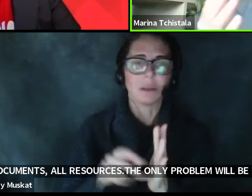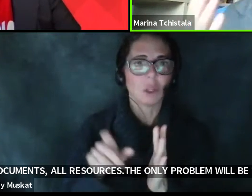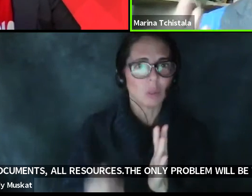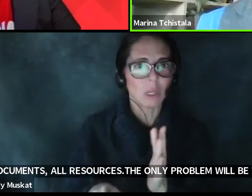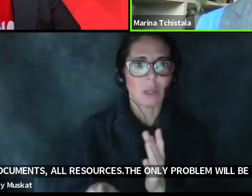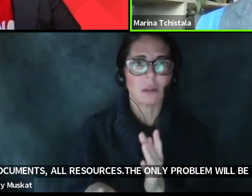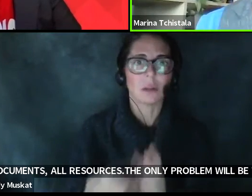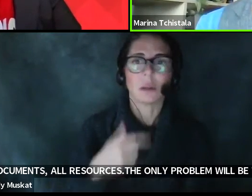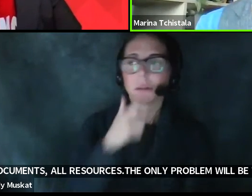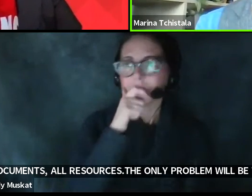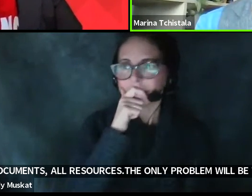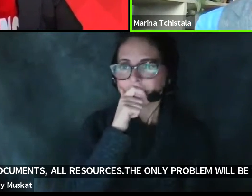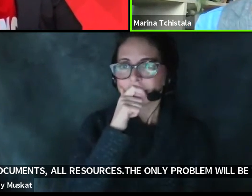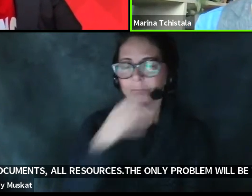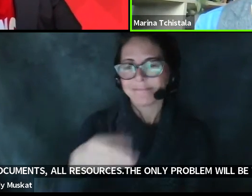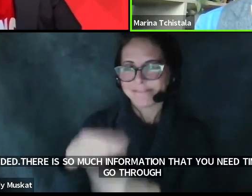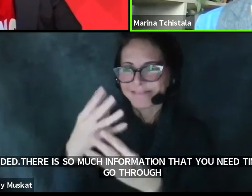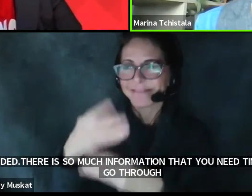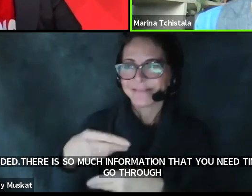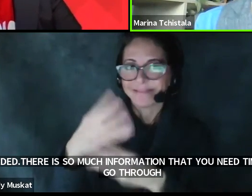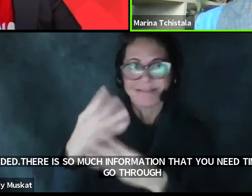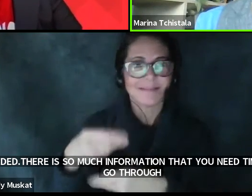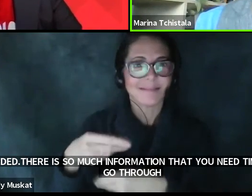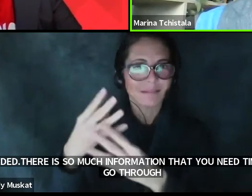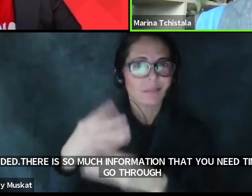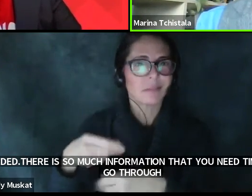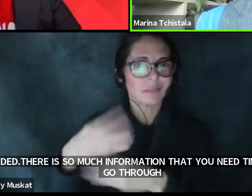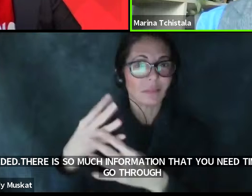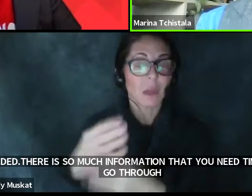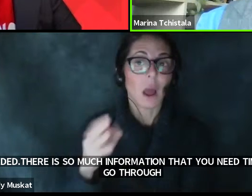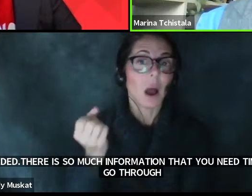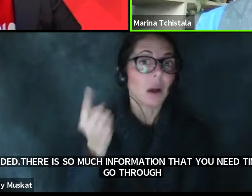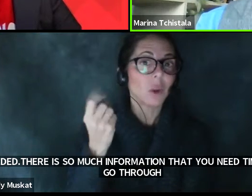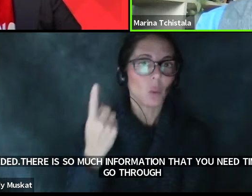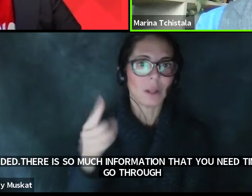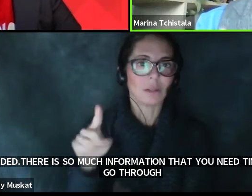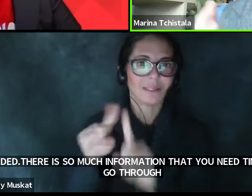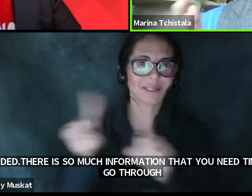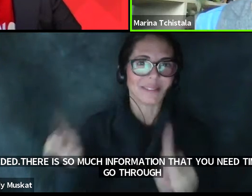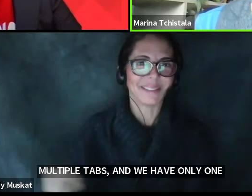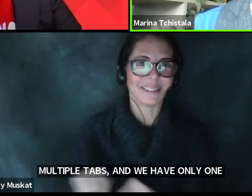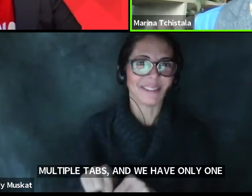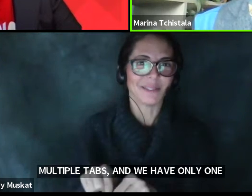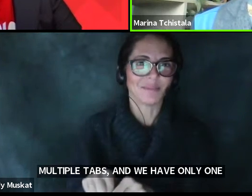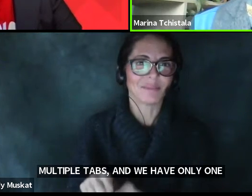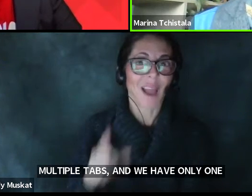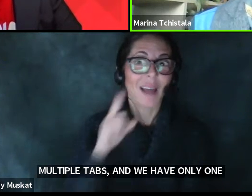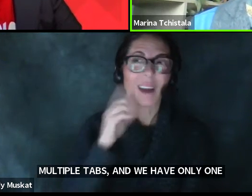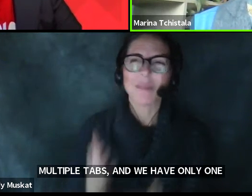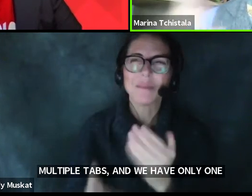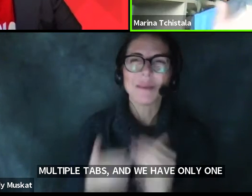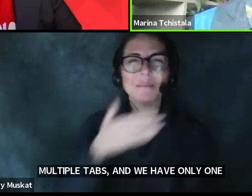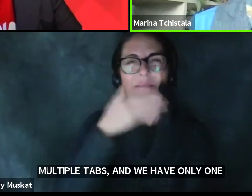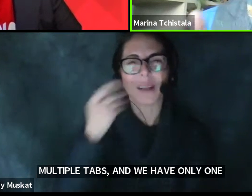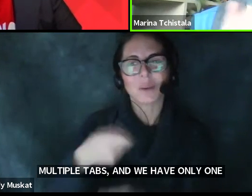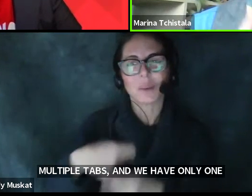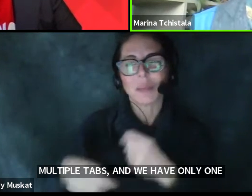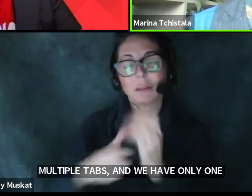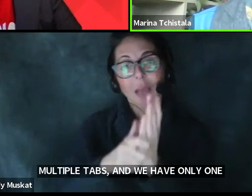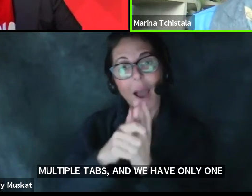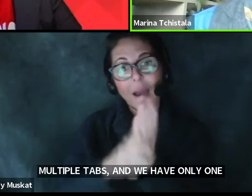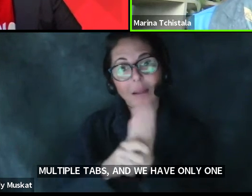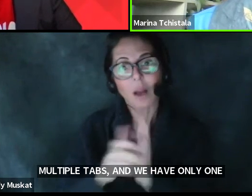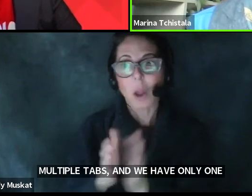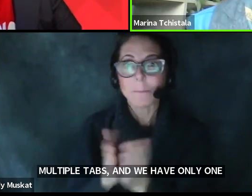and we have only one screen. Right? That's why I was even thinking having a book or catalog, like all old